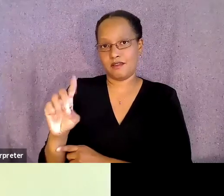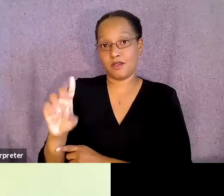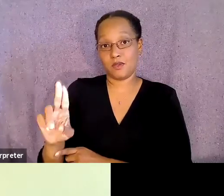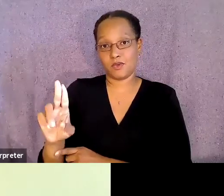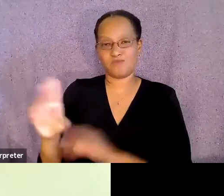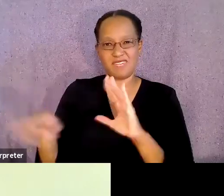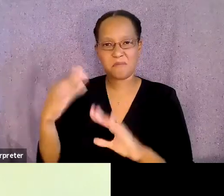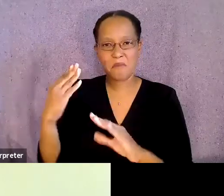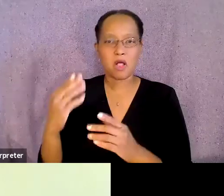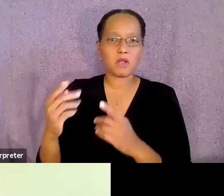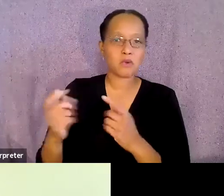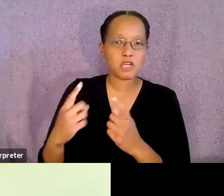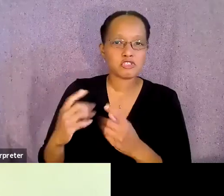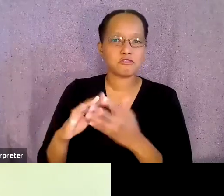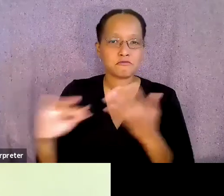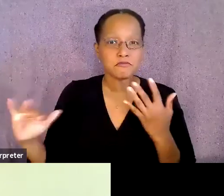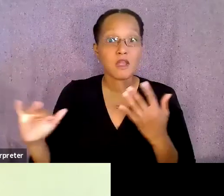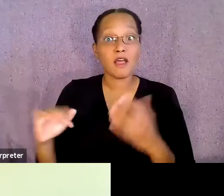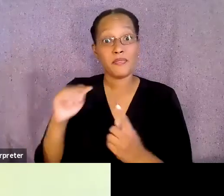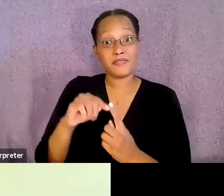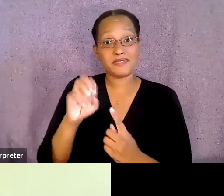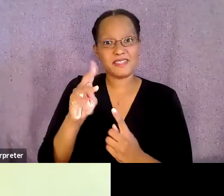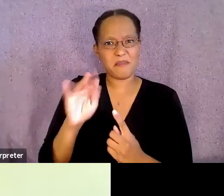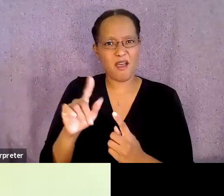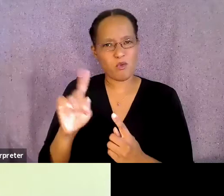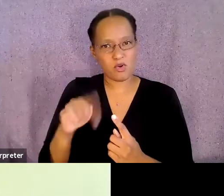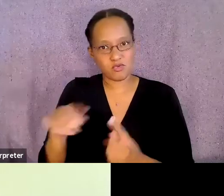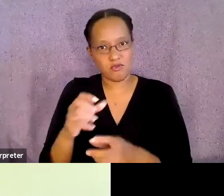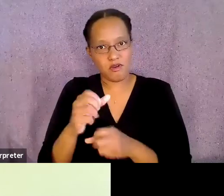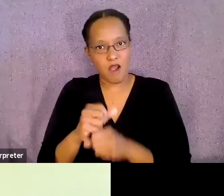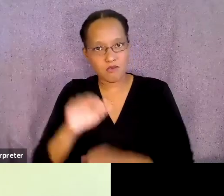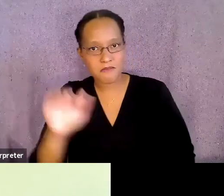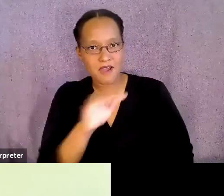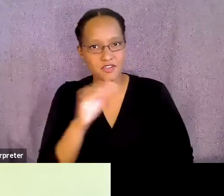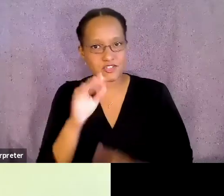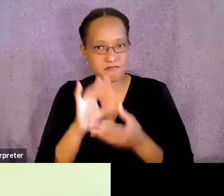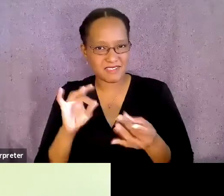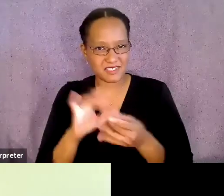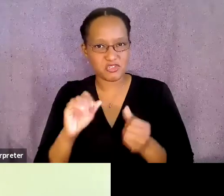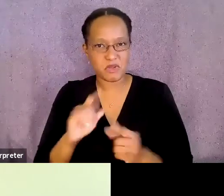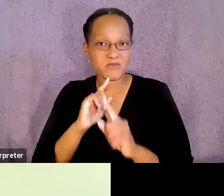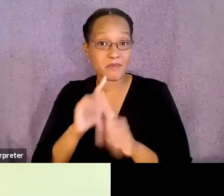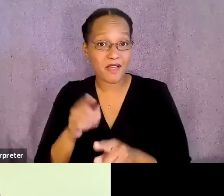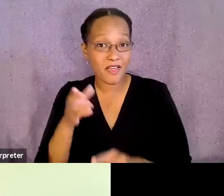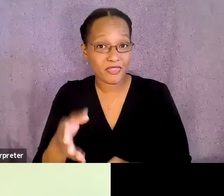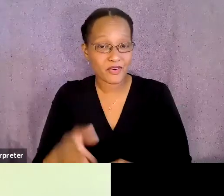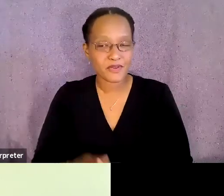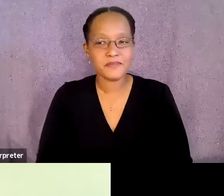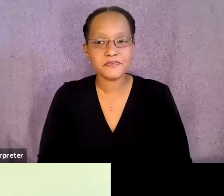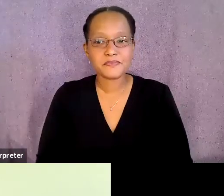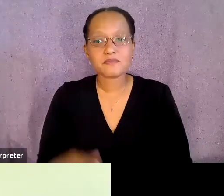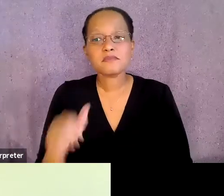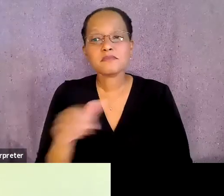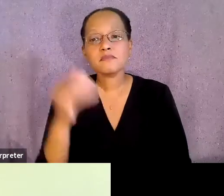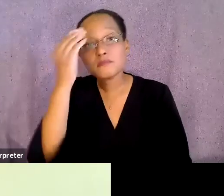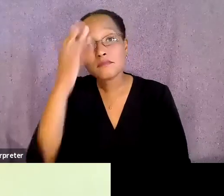beitiks@sfsu.edu. And that's the same email that would have sent the reminder. So you can even just go find that and reply to that. A note that this event is